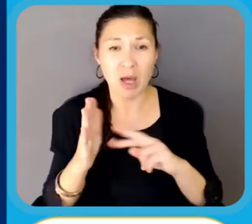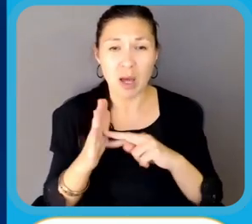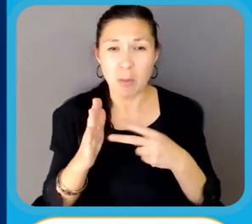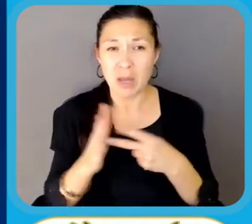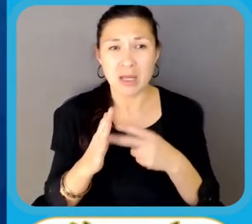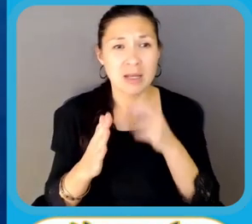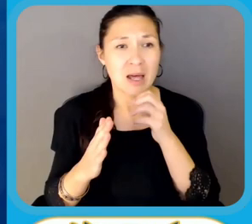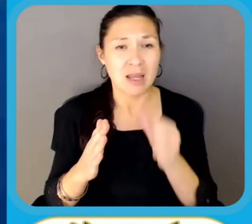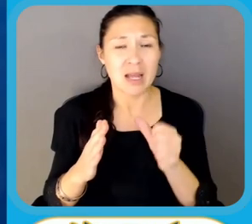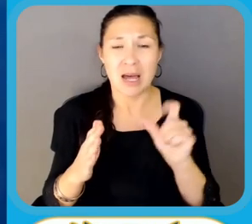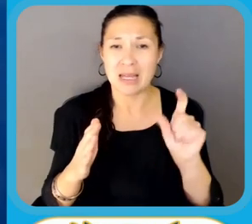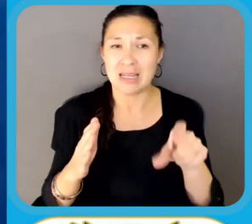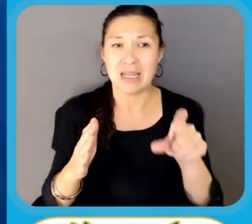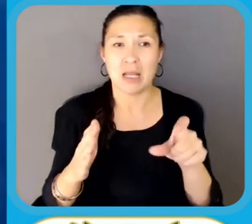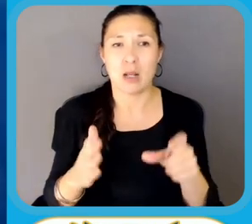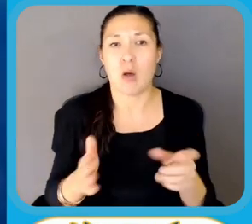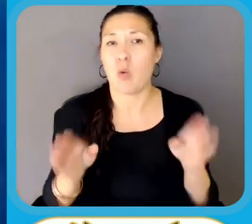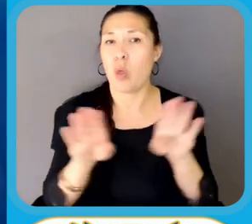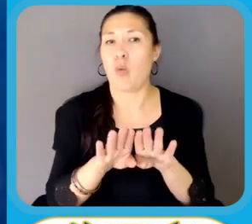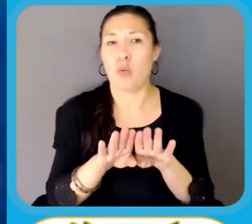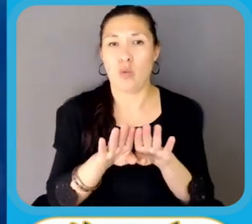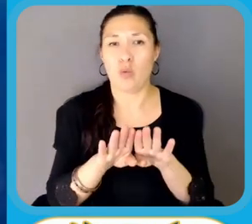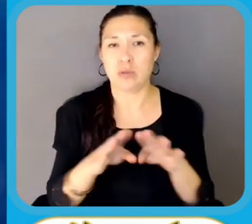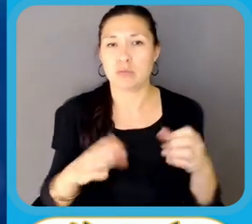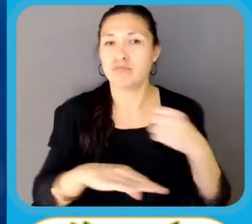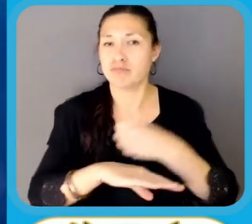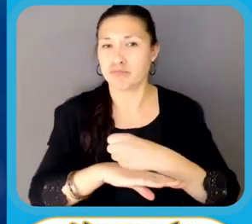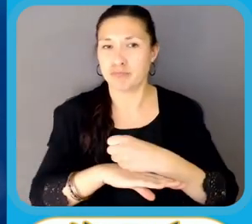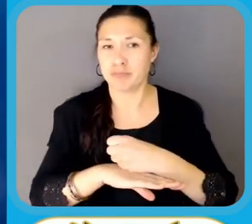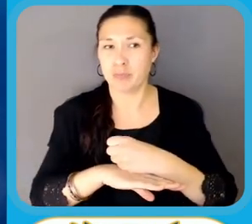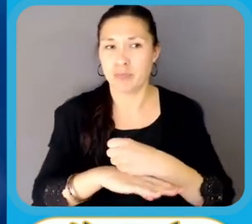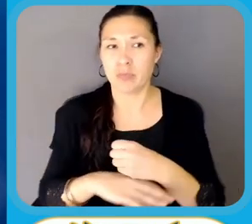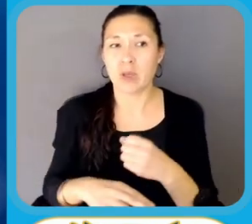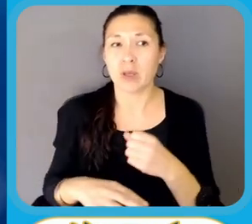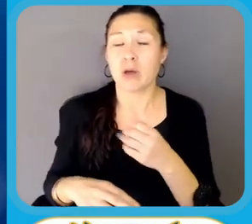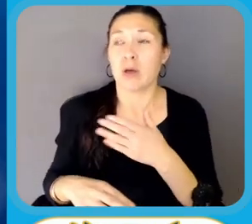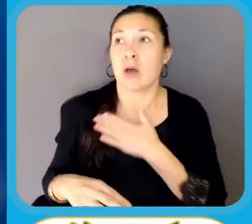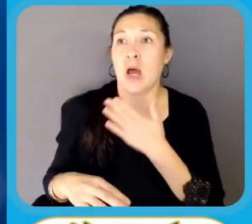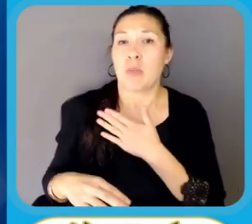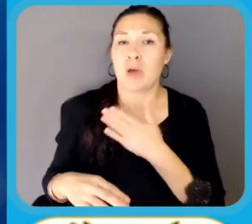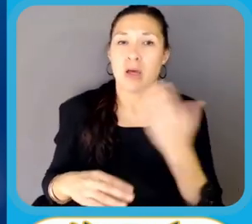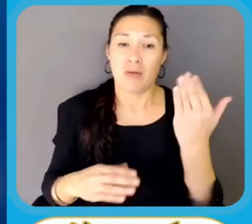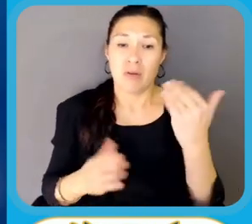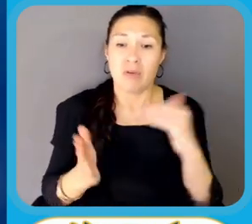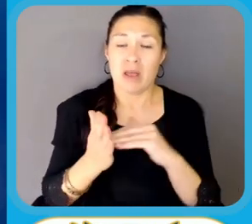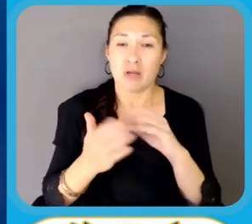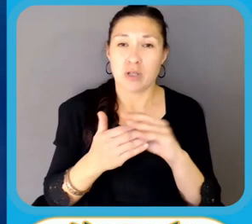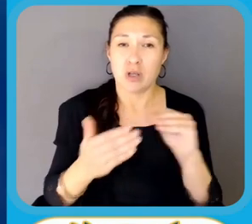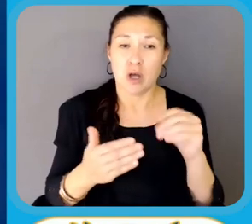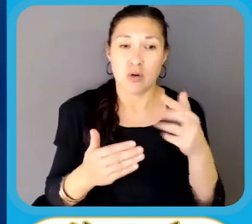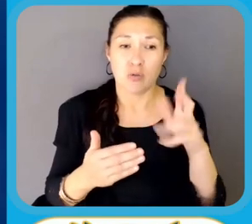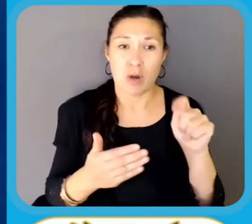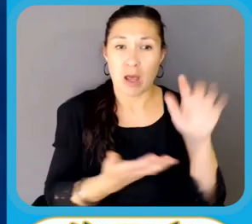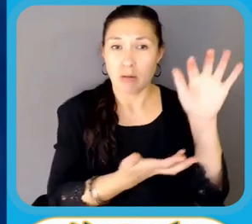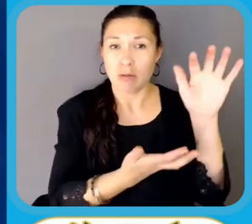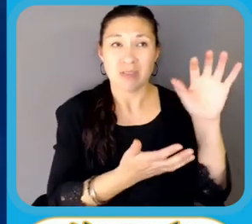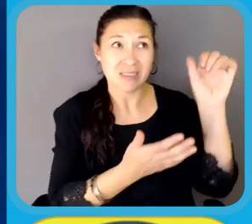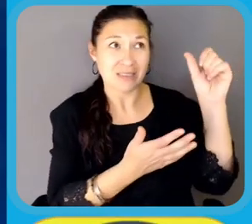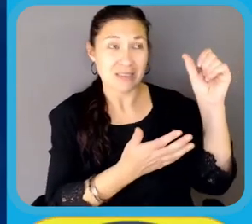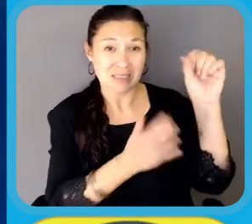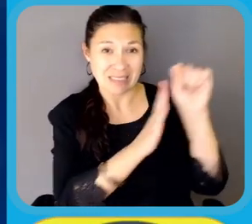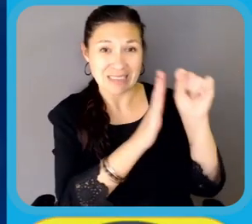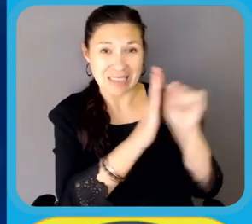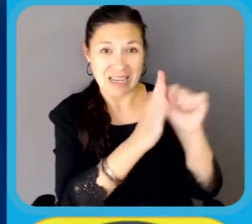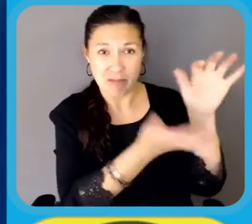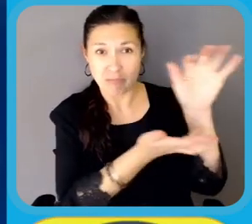our doors. We are so grateful for the $15,000 grant that was given to us by the state of California and Governor